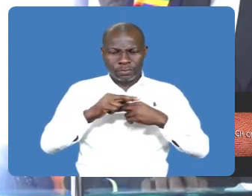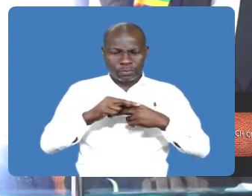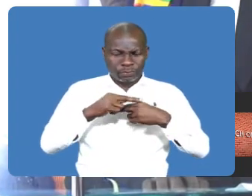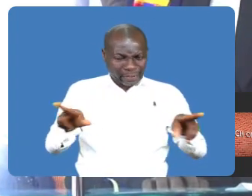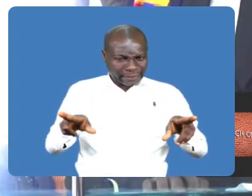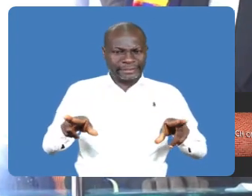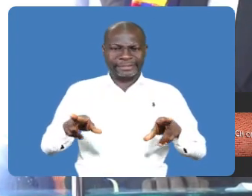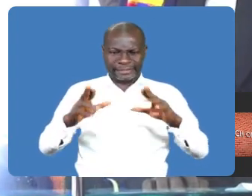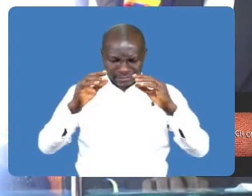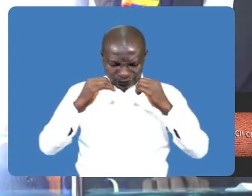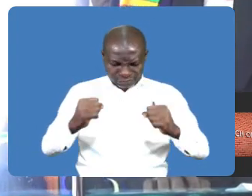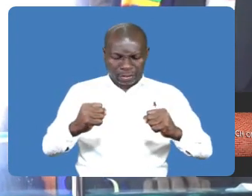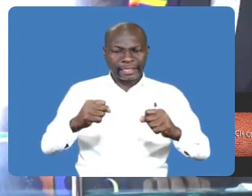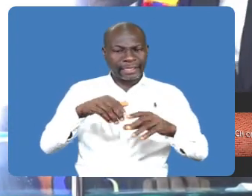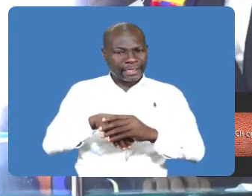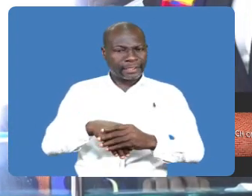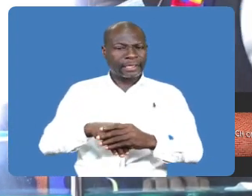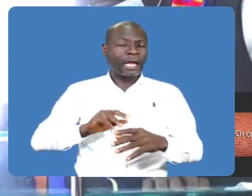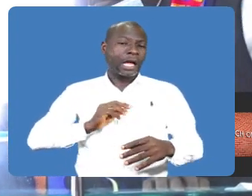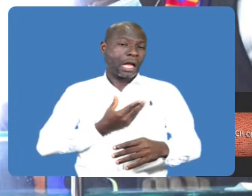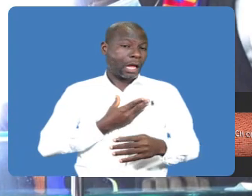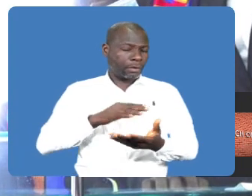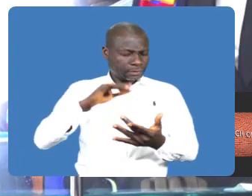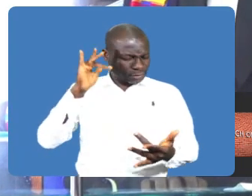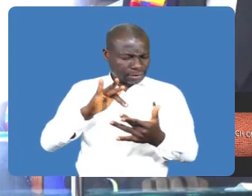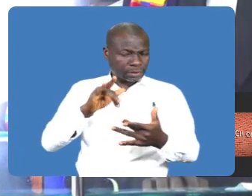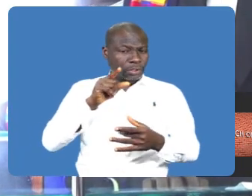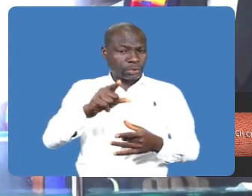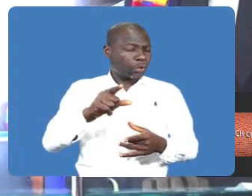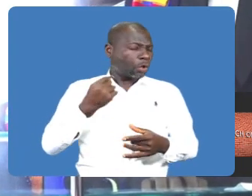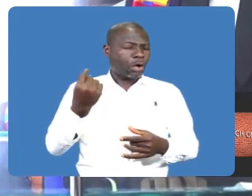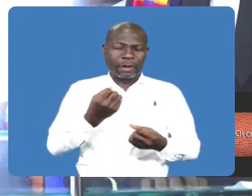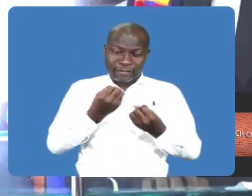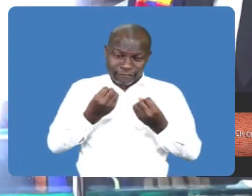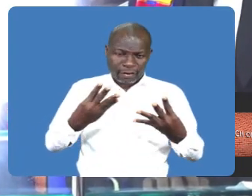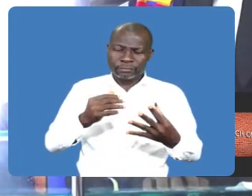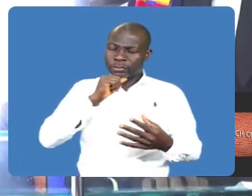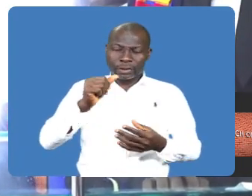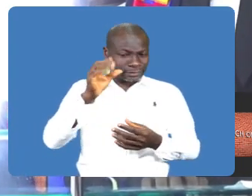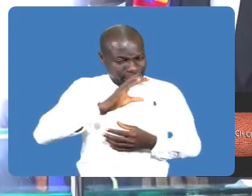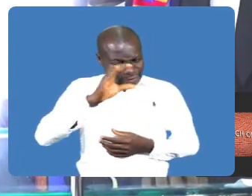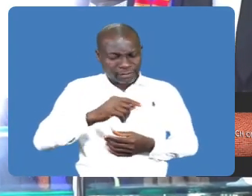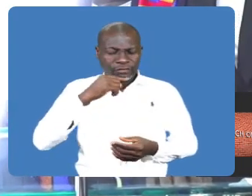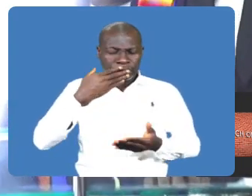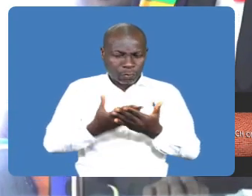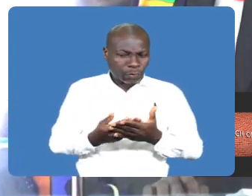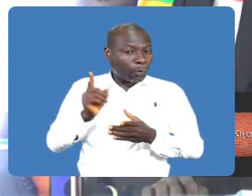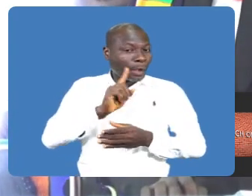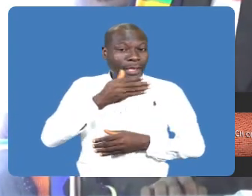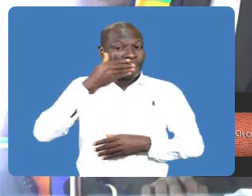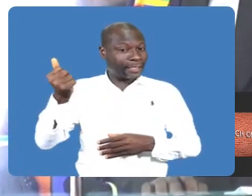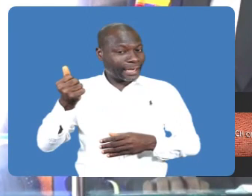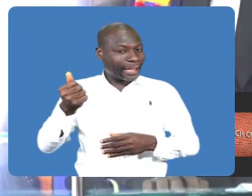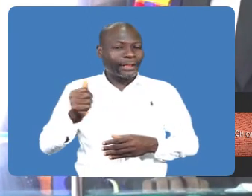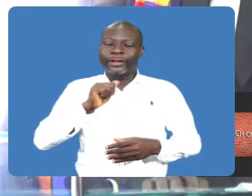equipped for the task ahead. You always told us not to settle for good when there is better, and not